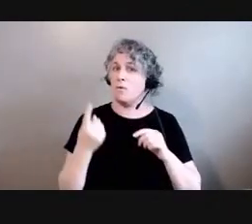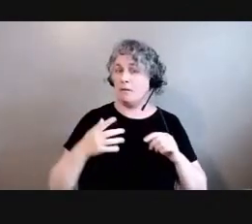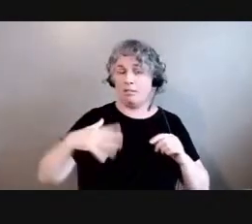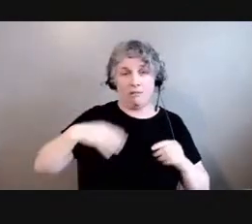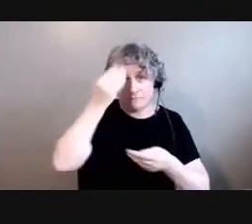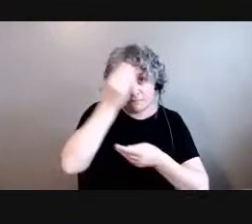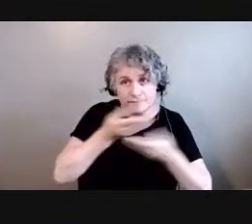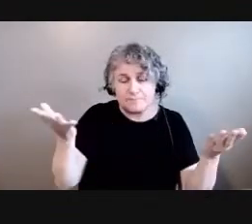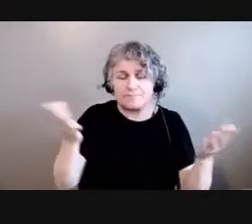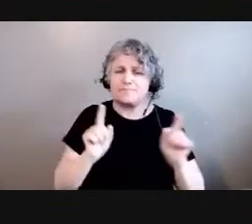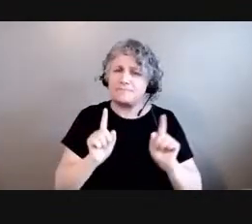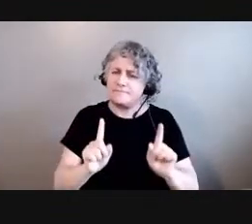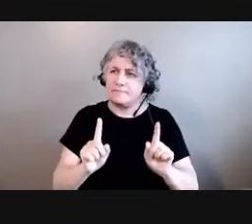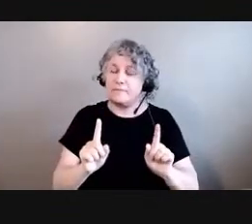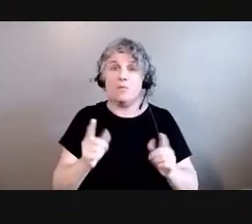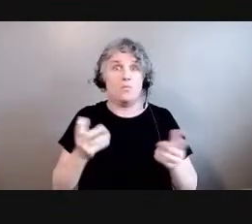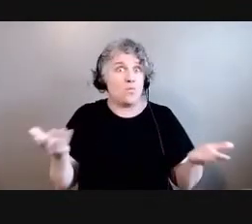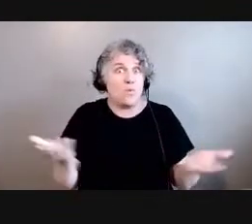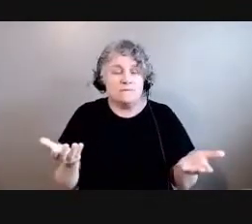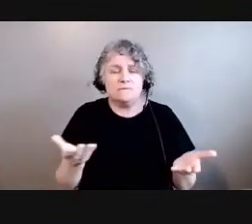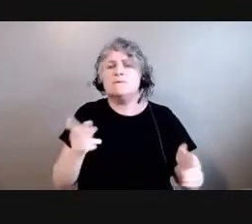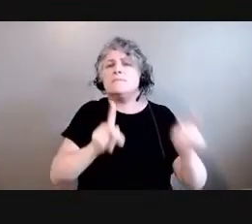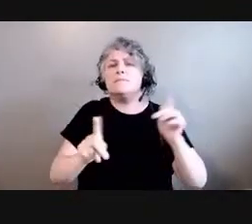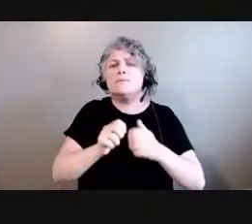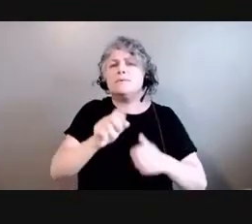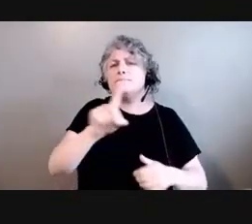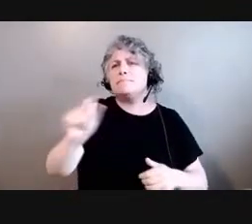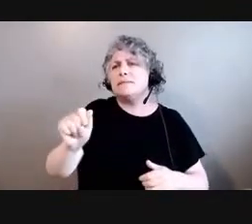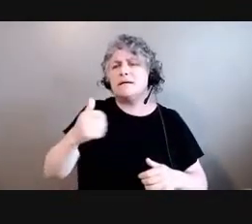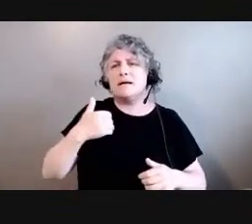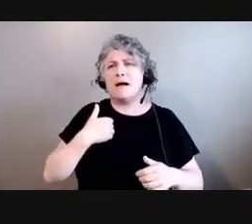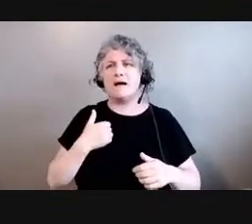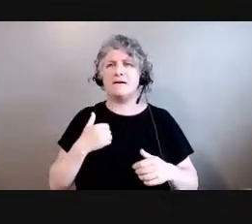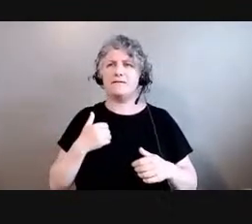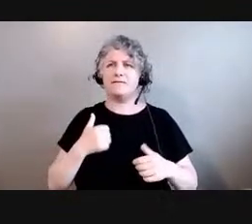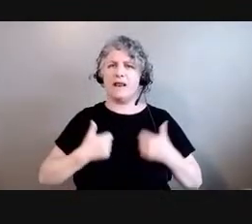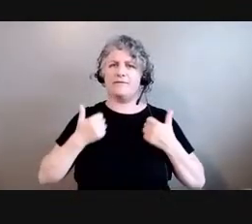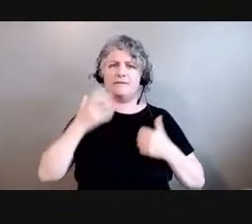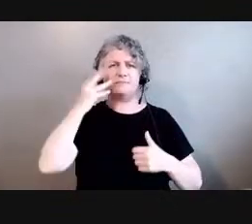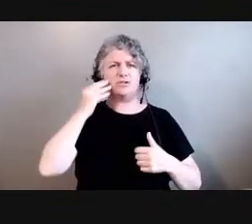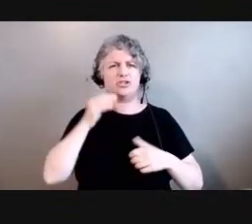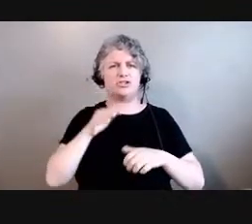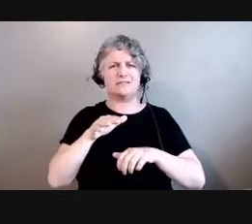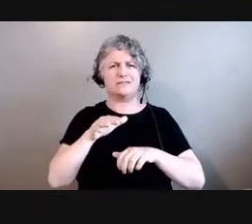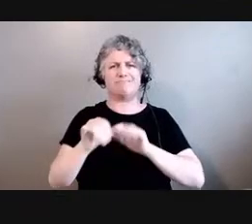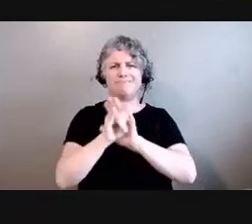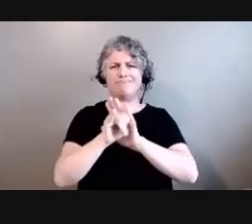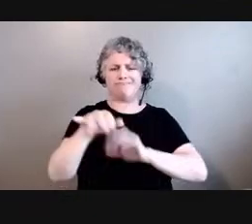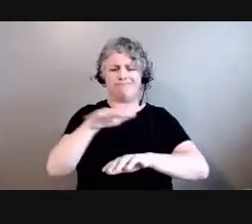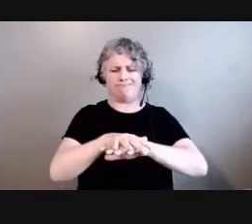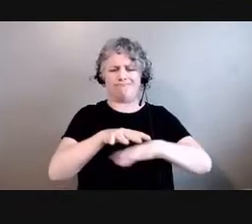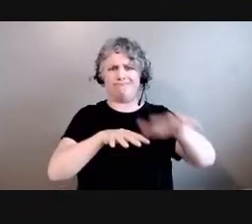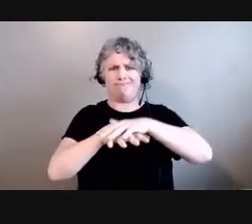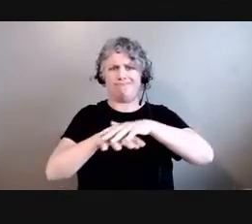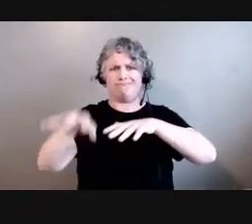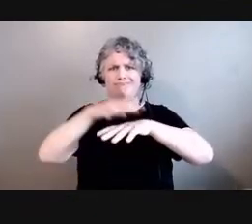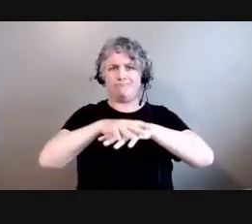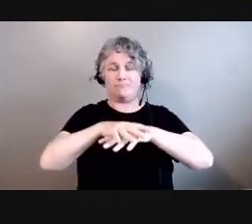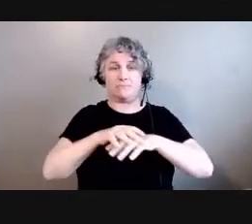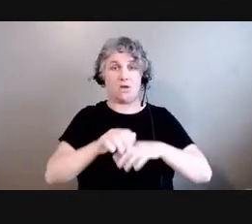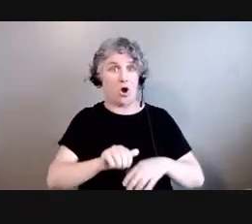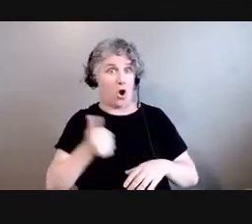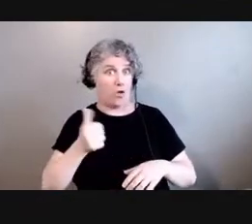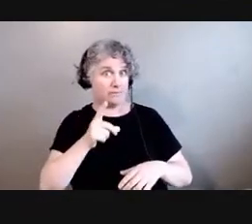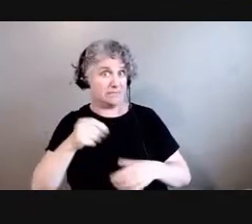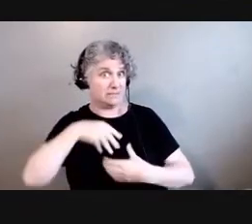is the notion that persons with disabilities have intersecting lived experiences too. Those intersecting lived experiences could be other